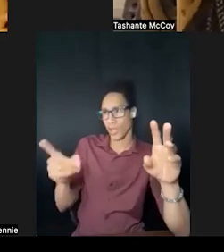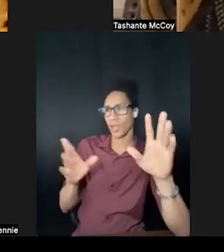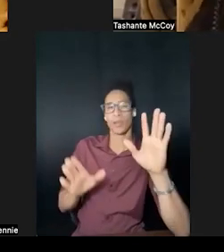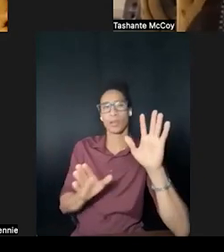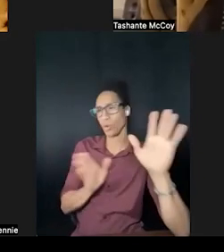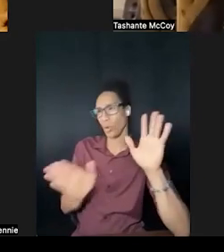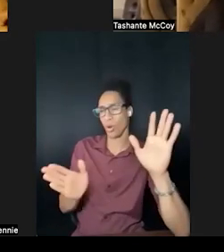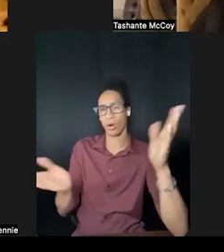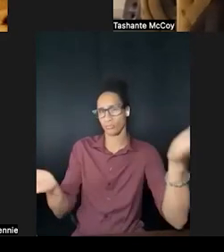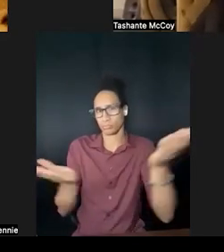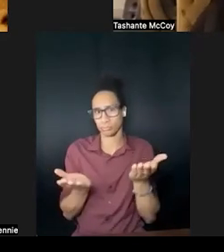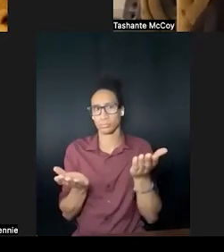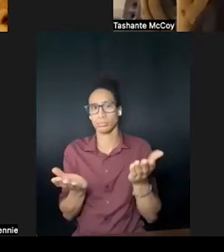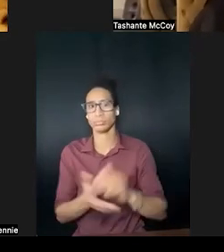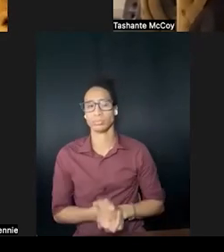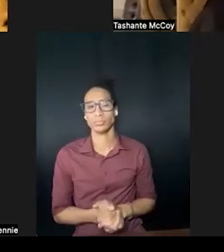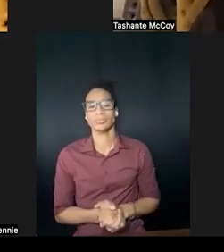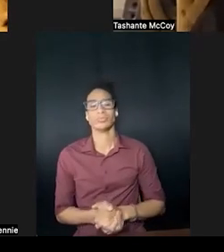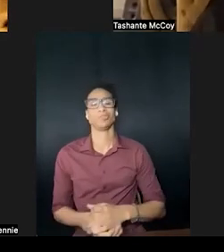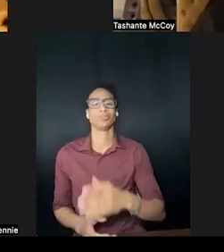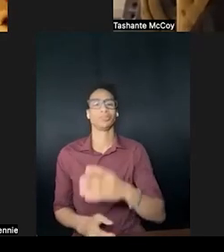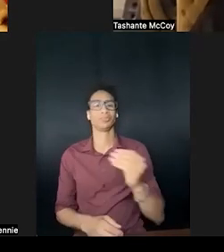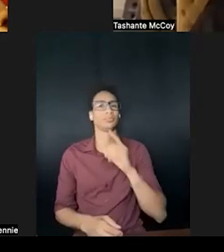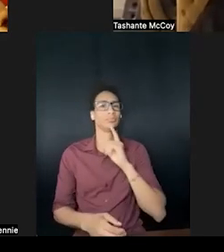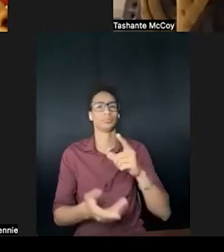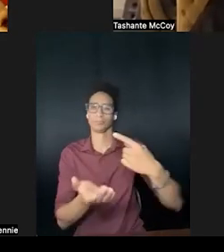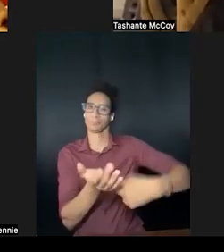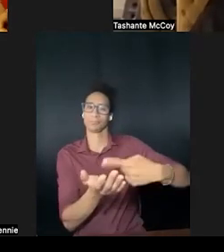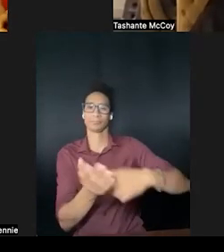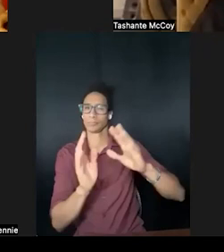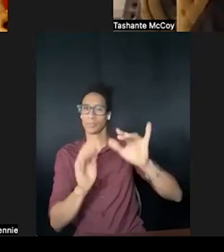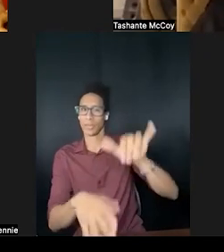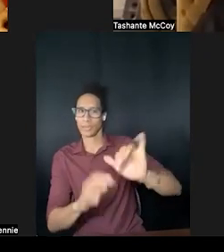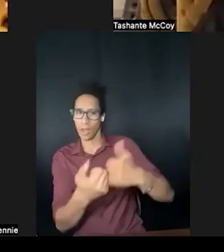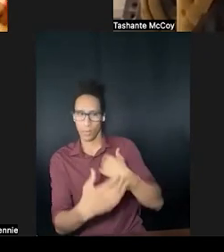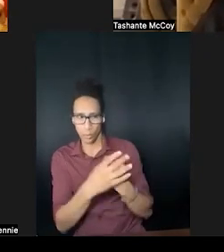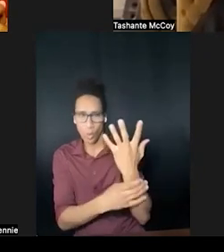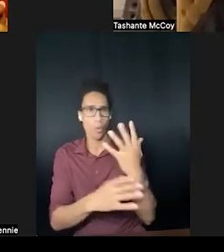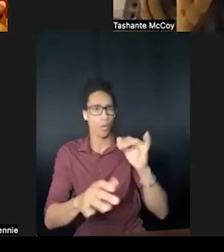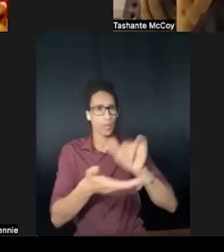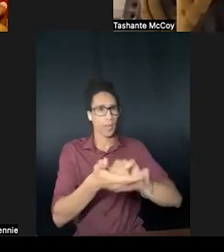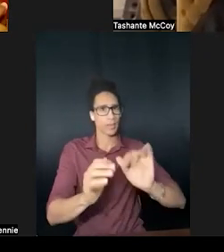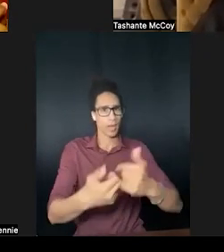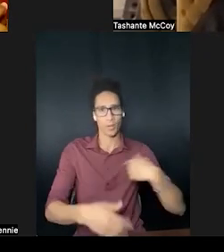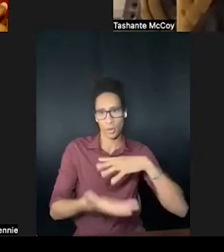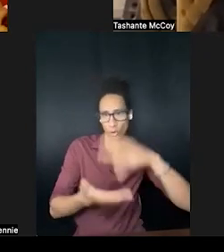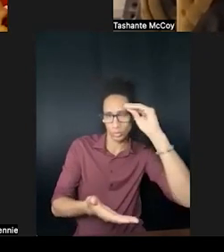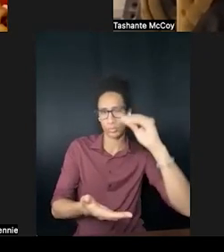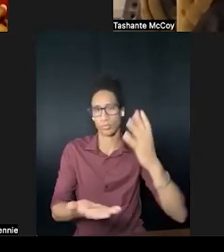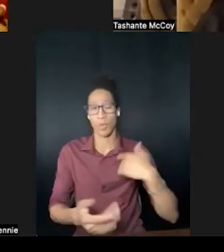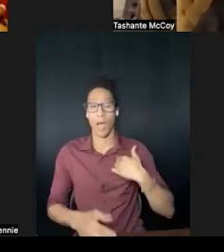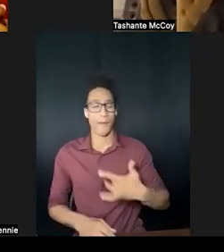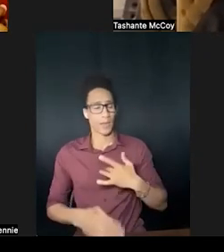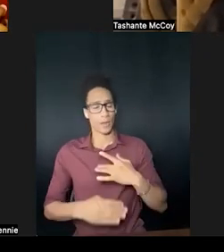on the questions and the issues that we've gone through. That is how we grow. That is how we learn. So I really feel full. I